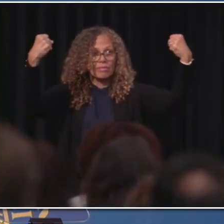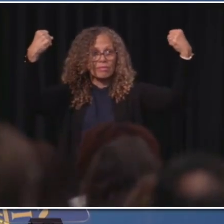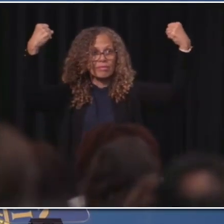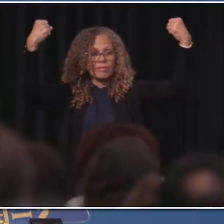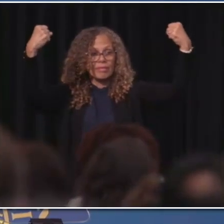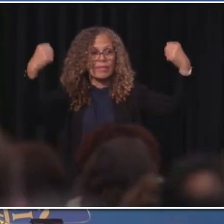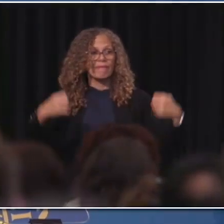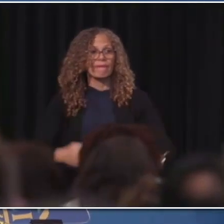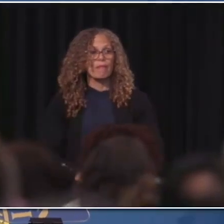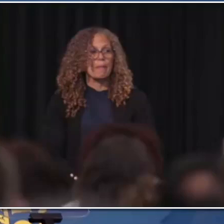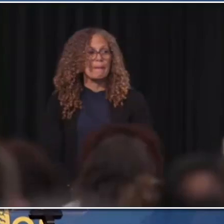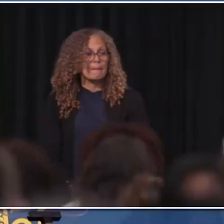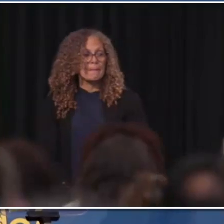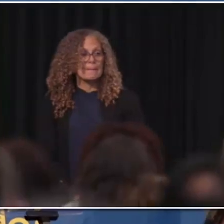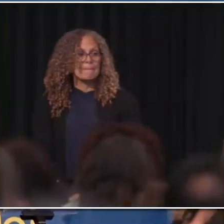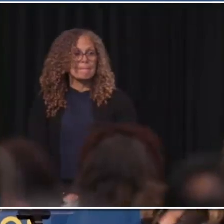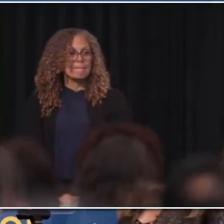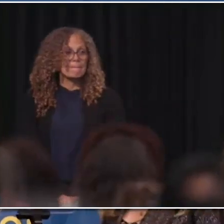brave?